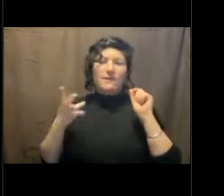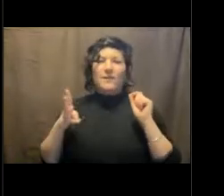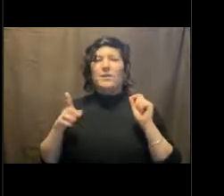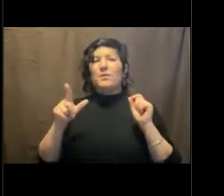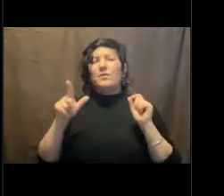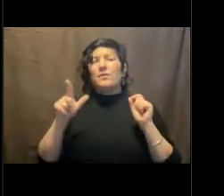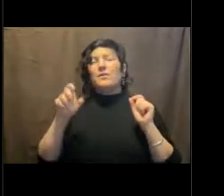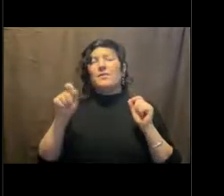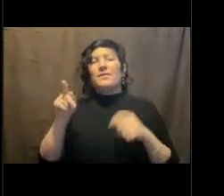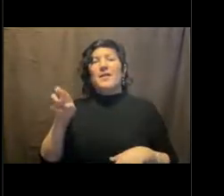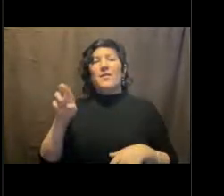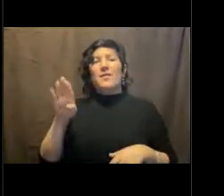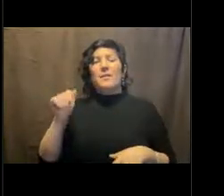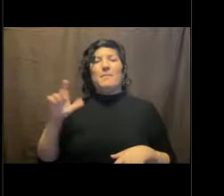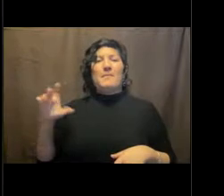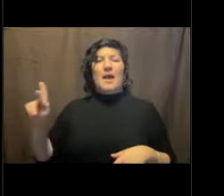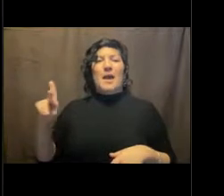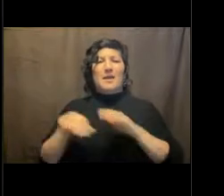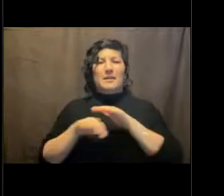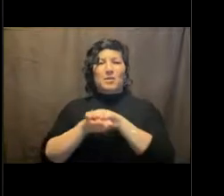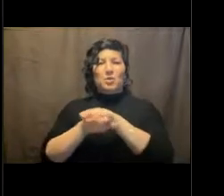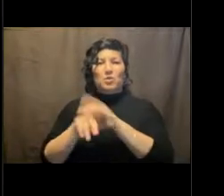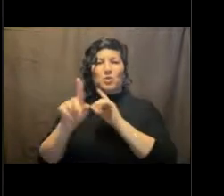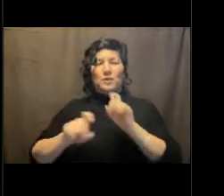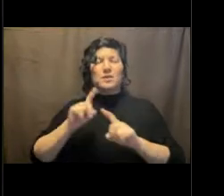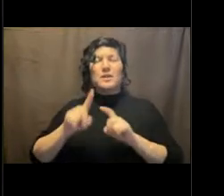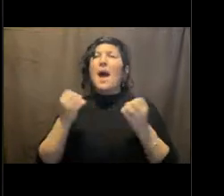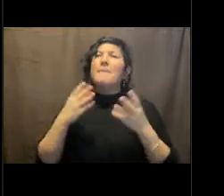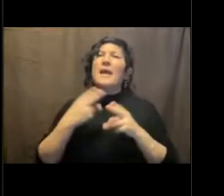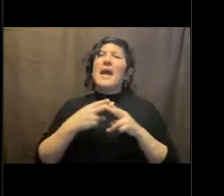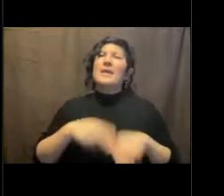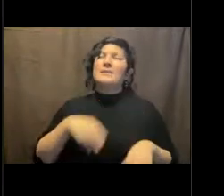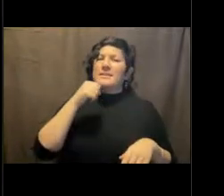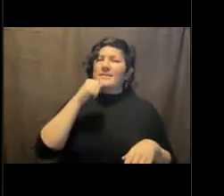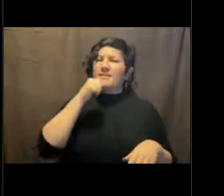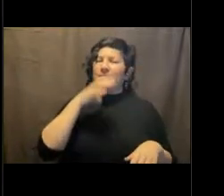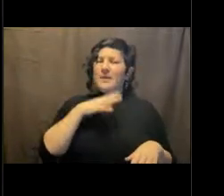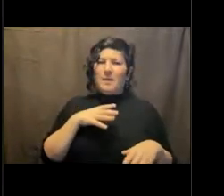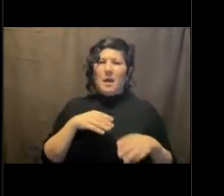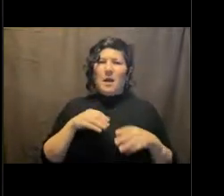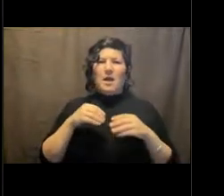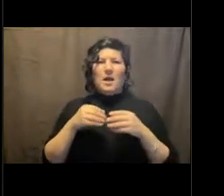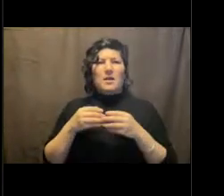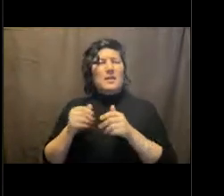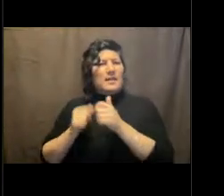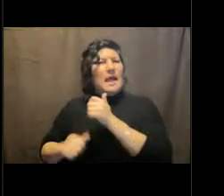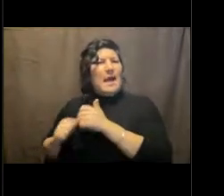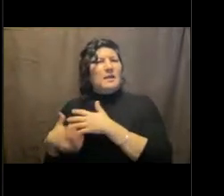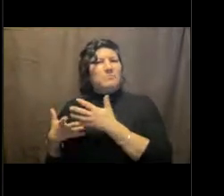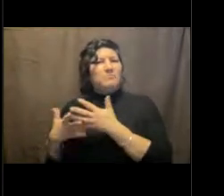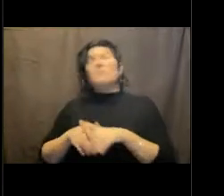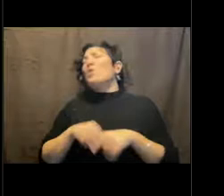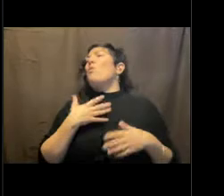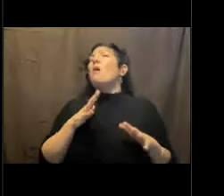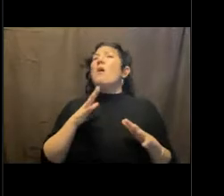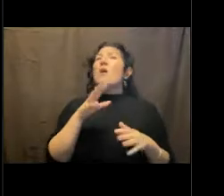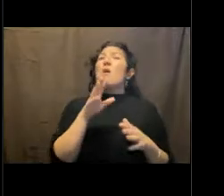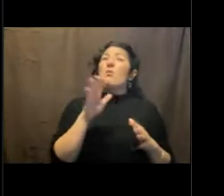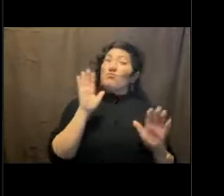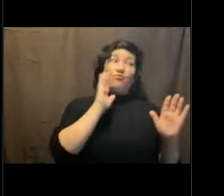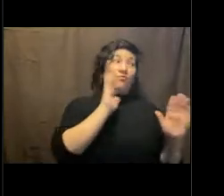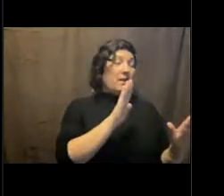turtle questions. How many eggs does a female leatherback lay? Michelle asks. Another great question. So